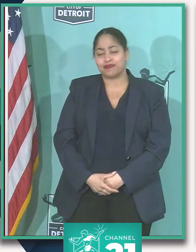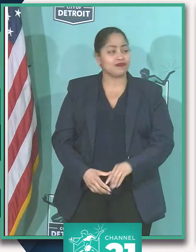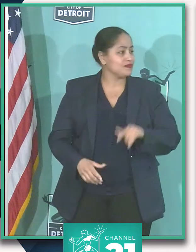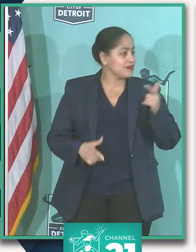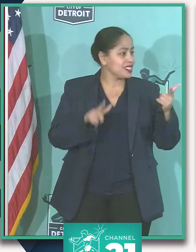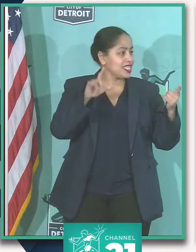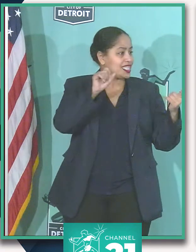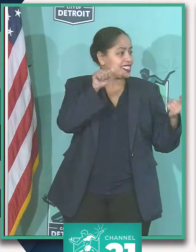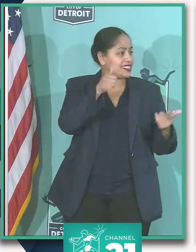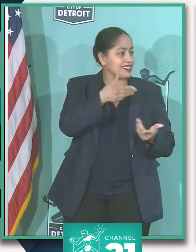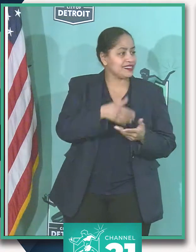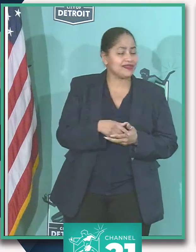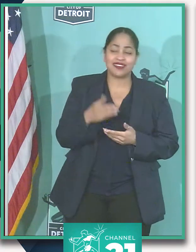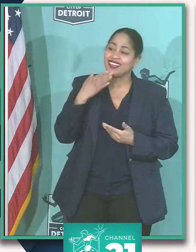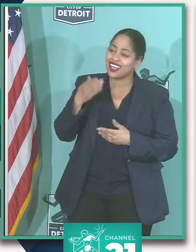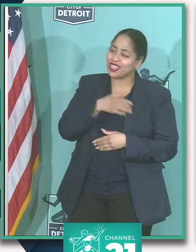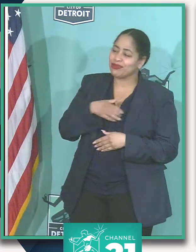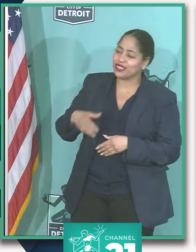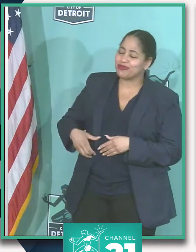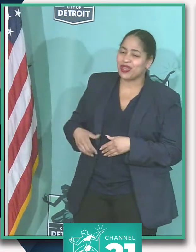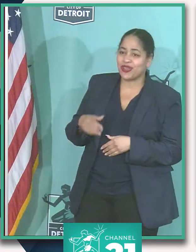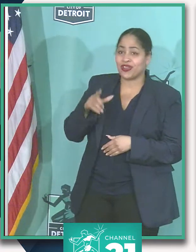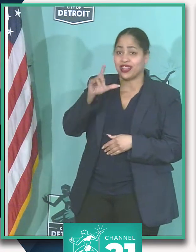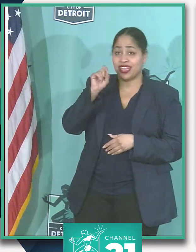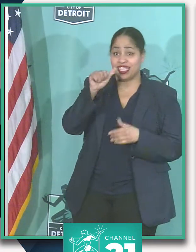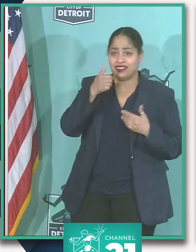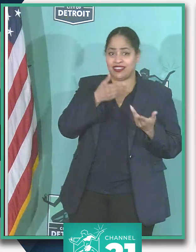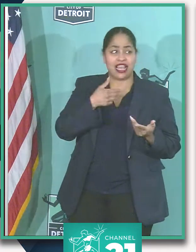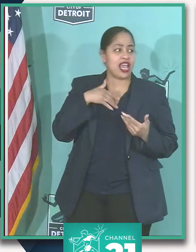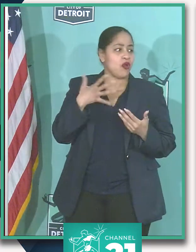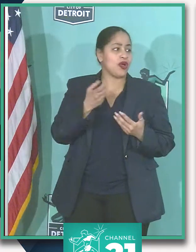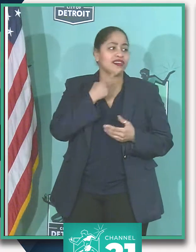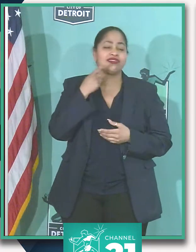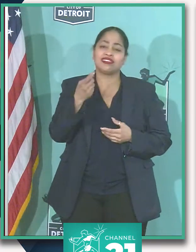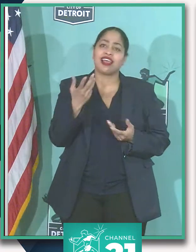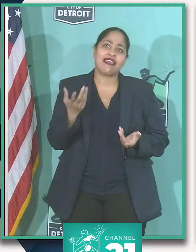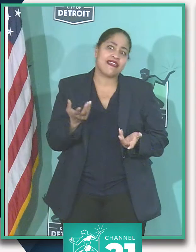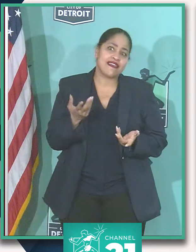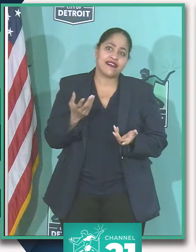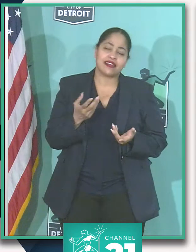Lisa? Thank you, Mr. Mayor. I just want to say